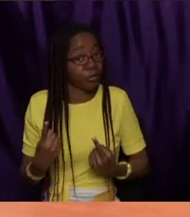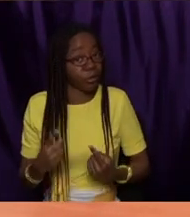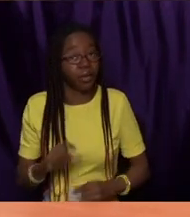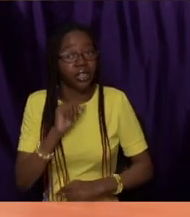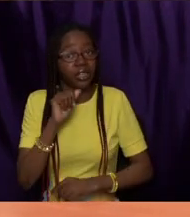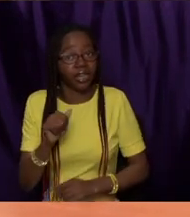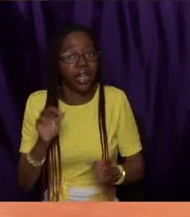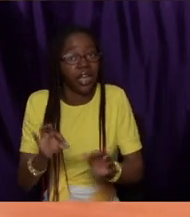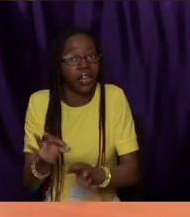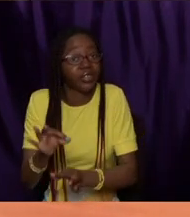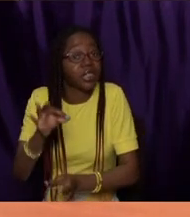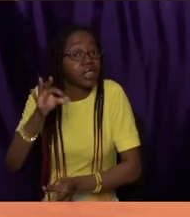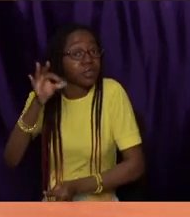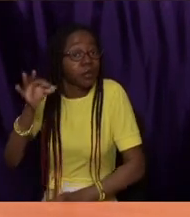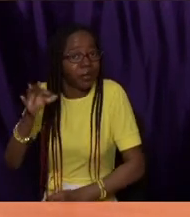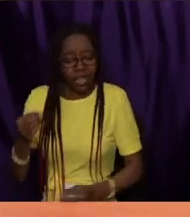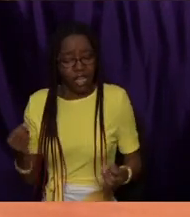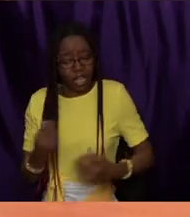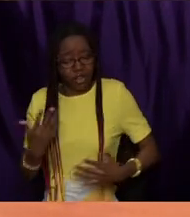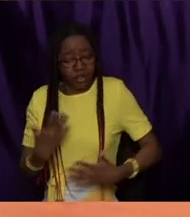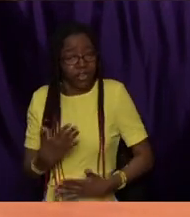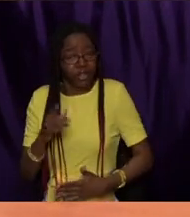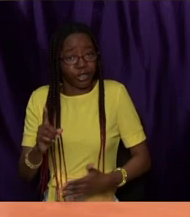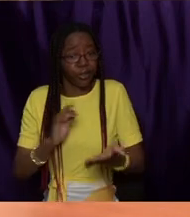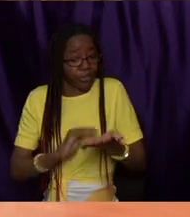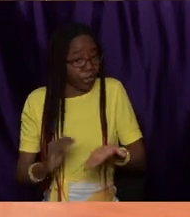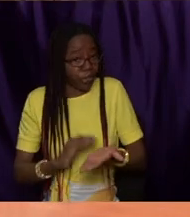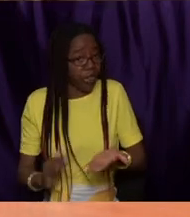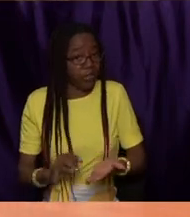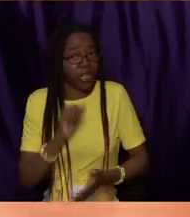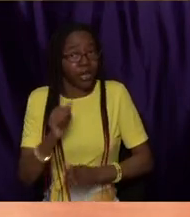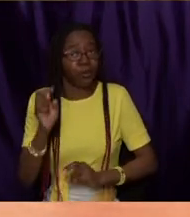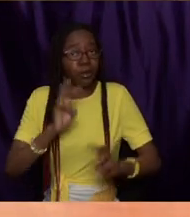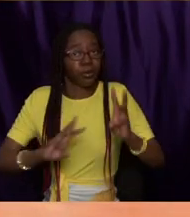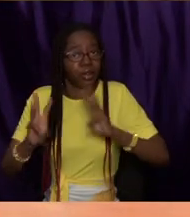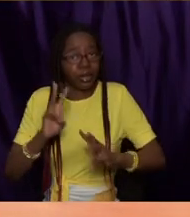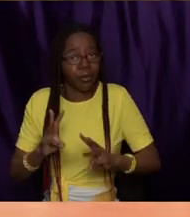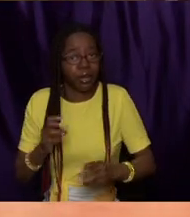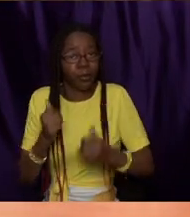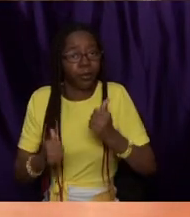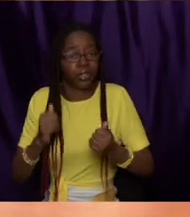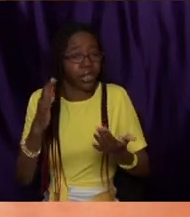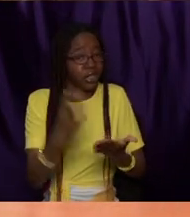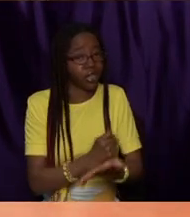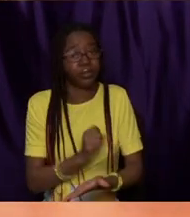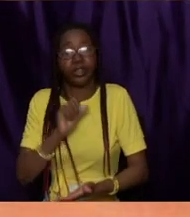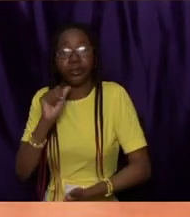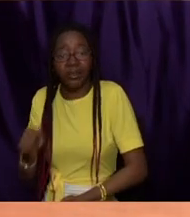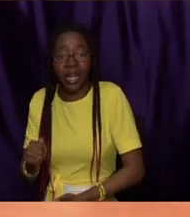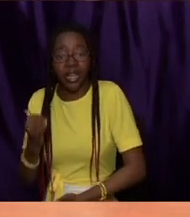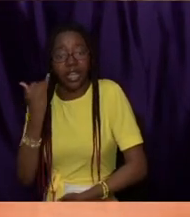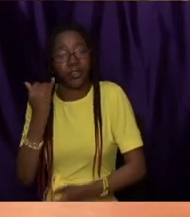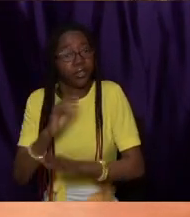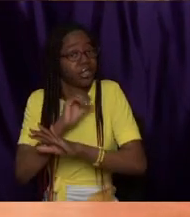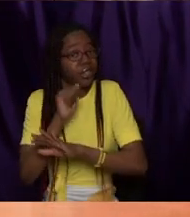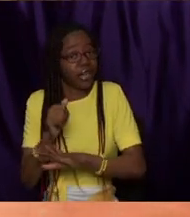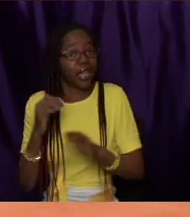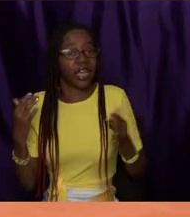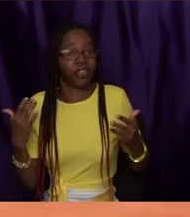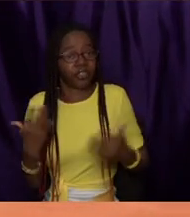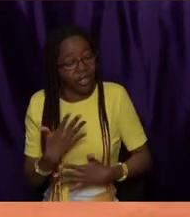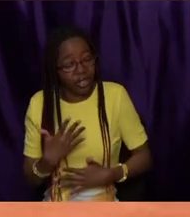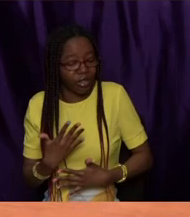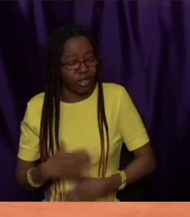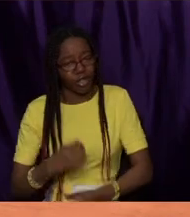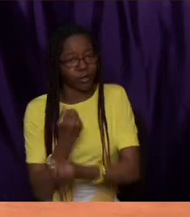have a spirit of fear, you'd forgive and wouldn't worry about whether they deserved it or not. If you didn't have fear,